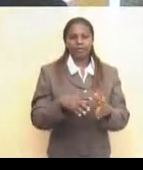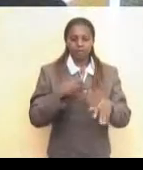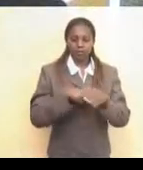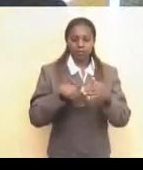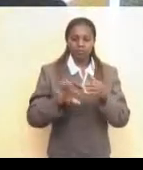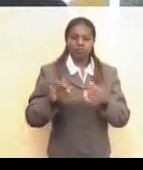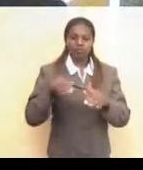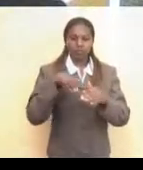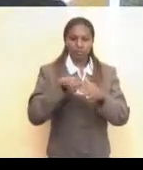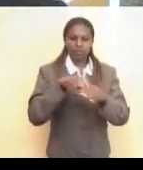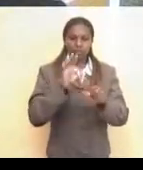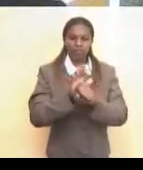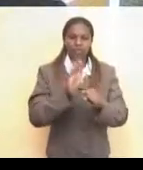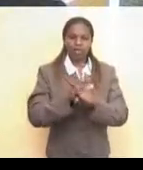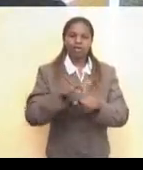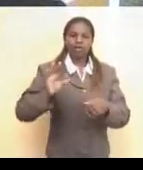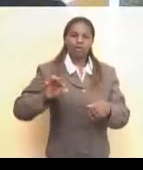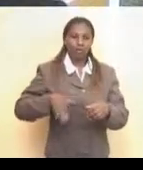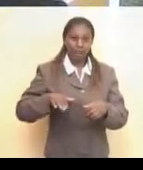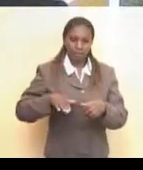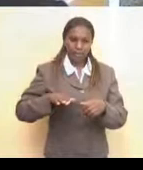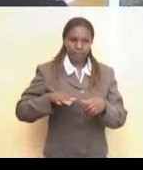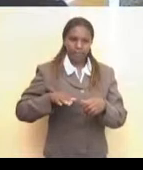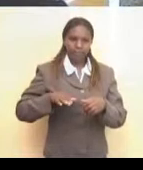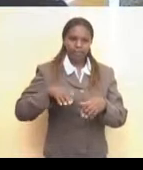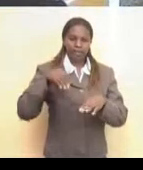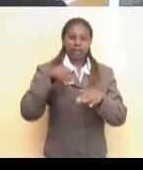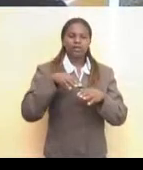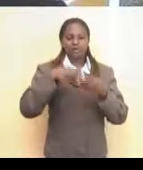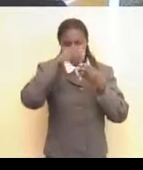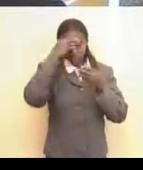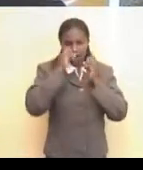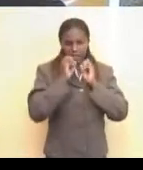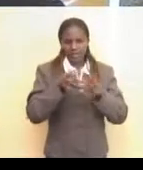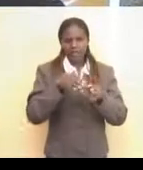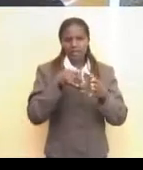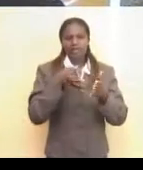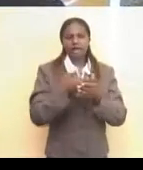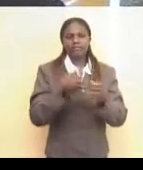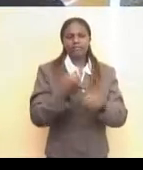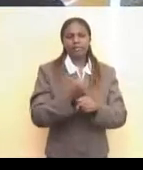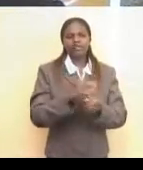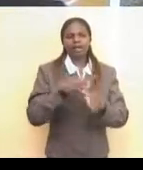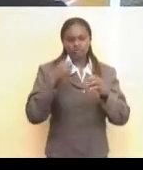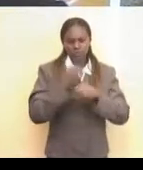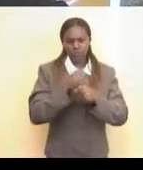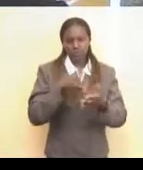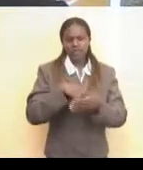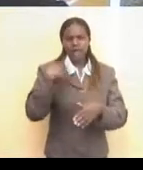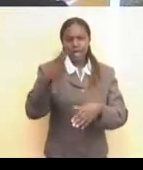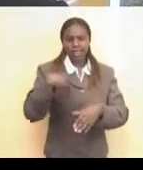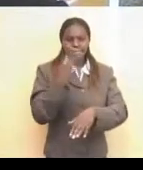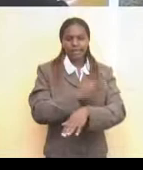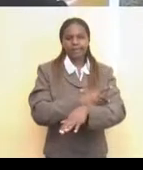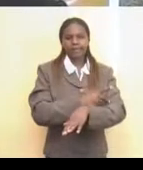when you come to the inmates, most of them, particularly women, are illiterate. So that is something that we have to deal with on a